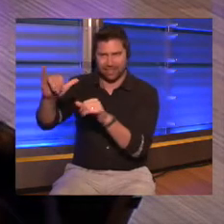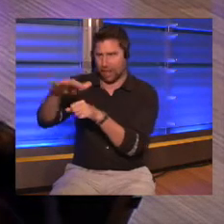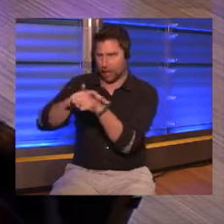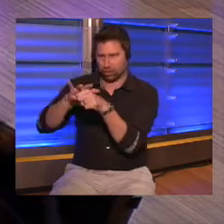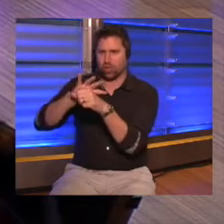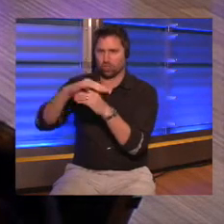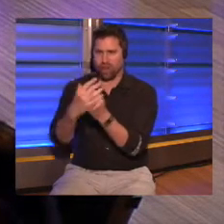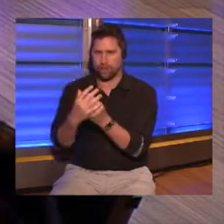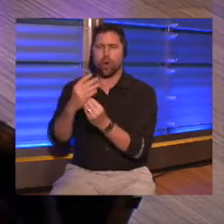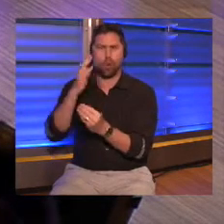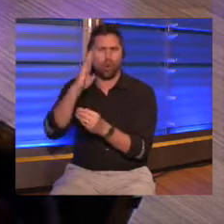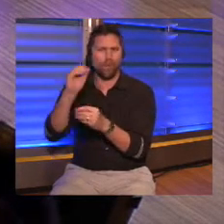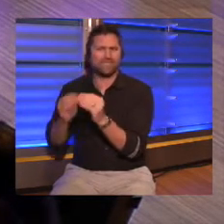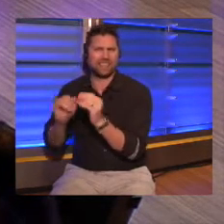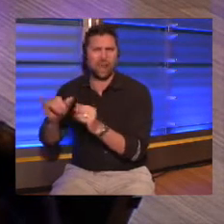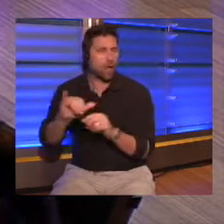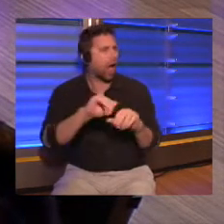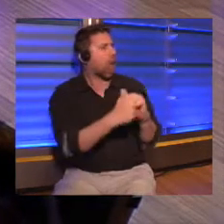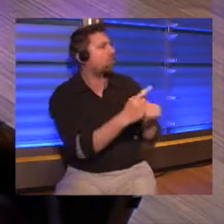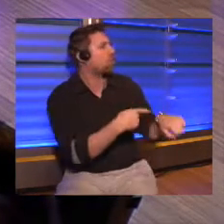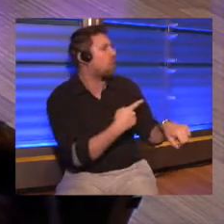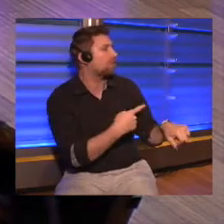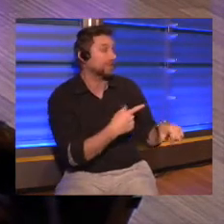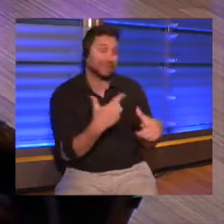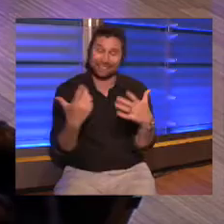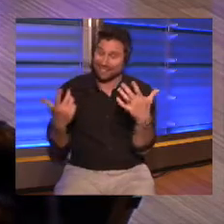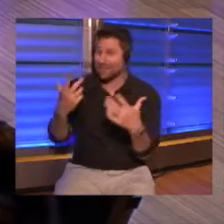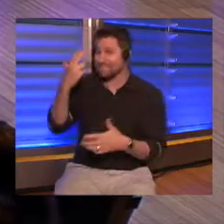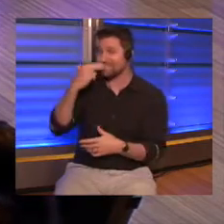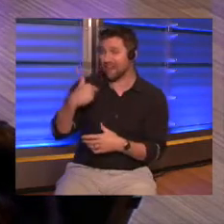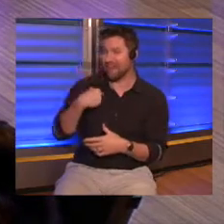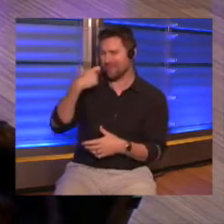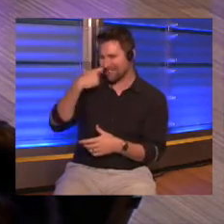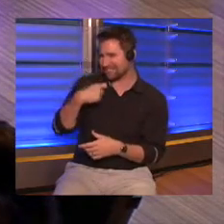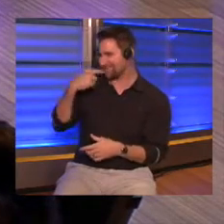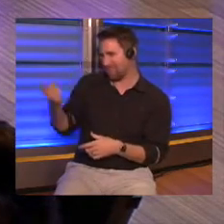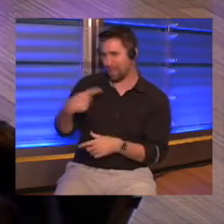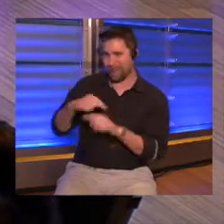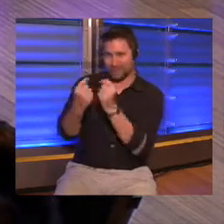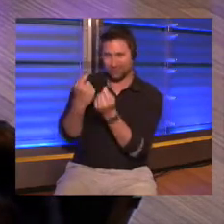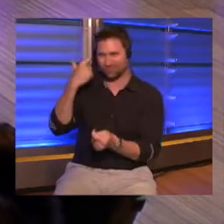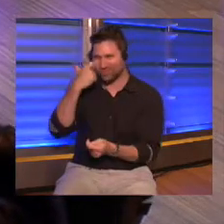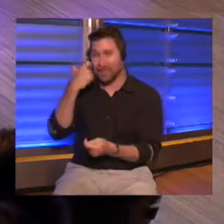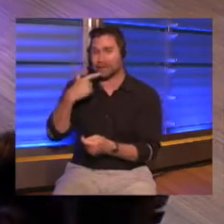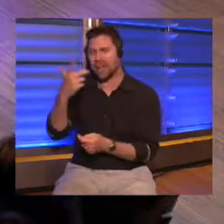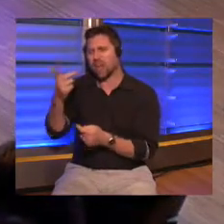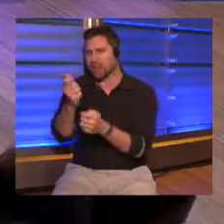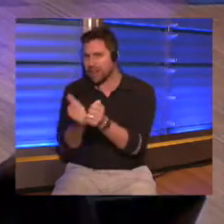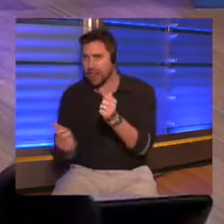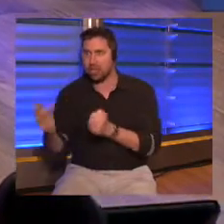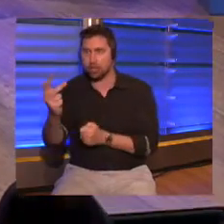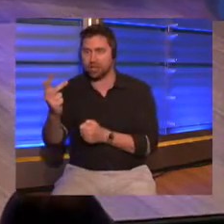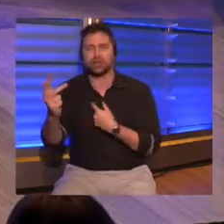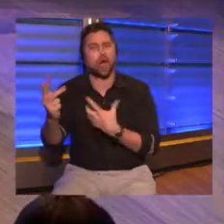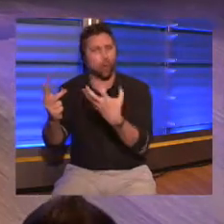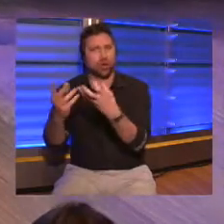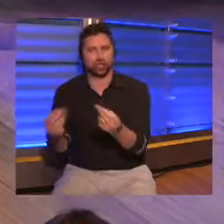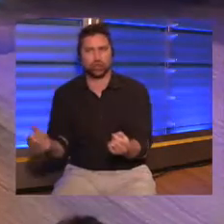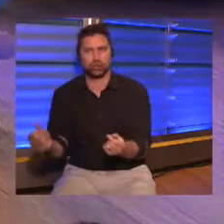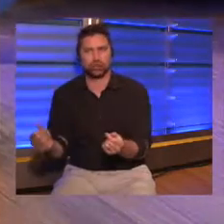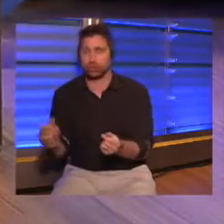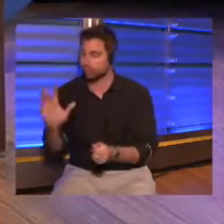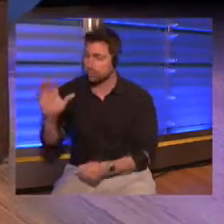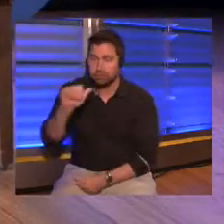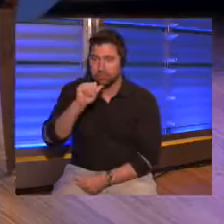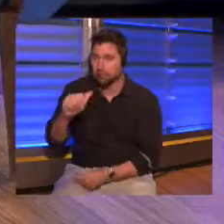problem. How long? You know, it's funny you asked that. I told my team the other day, I said, in the next 3 years, I want a solution. I'm not saying it's